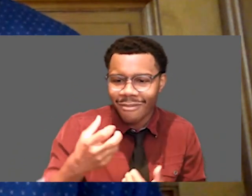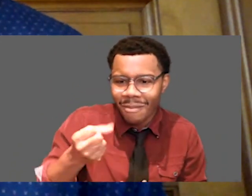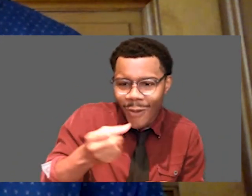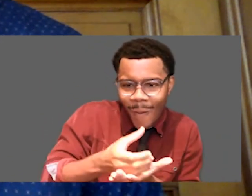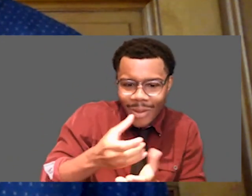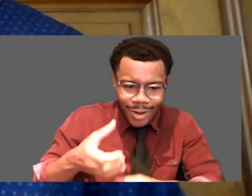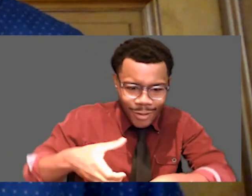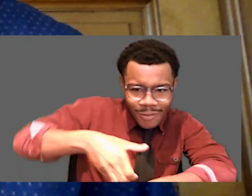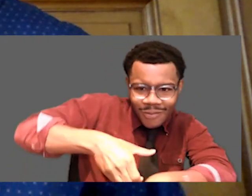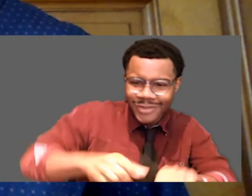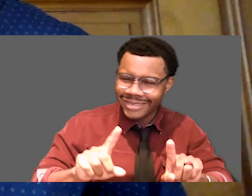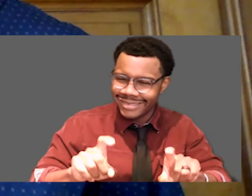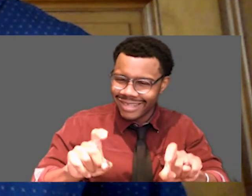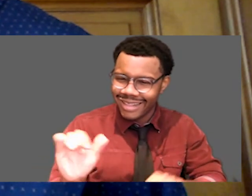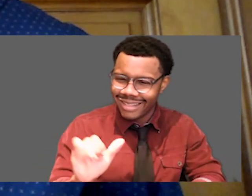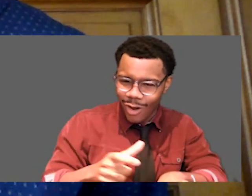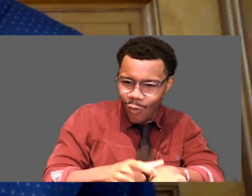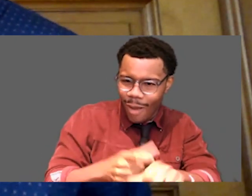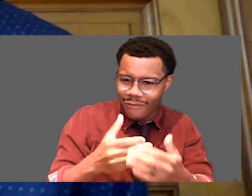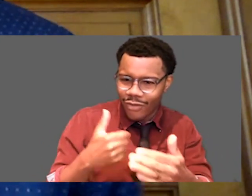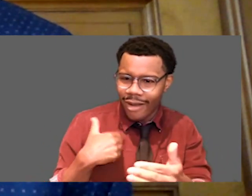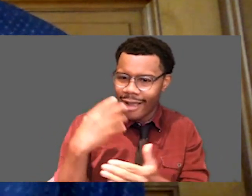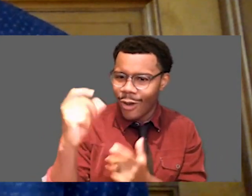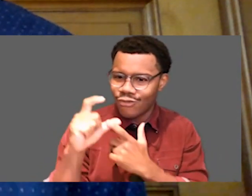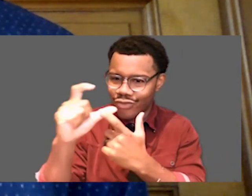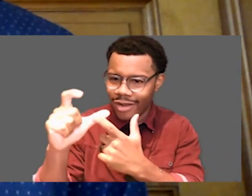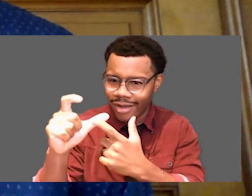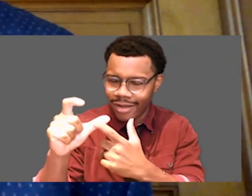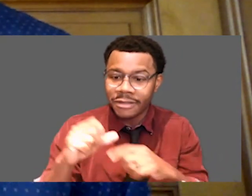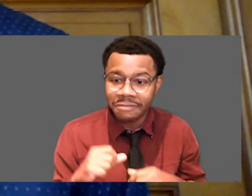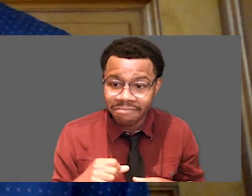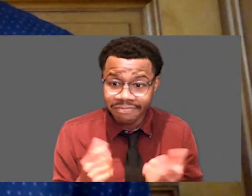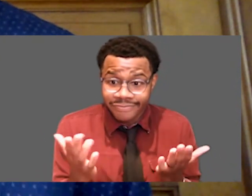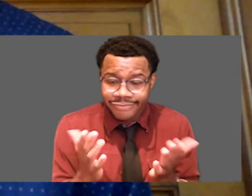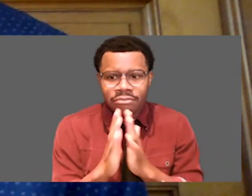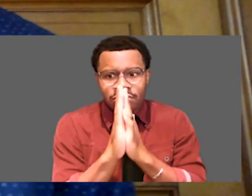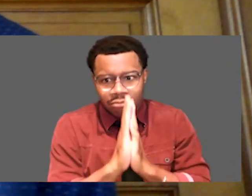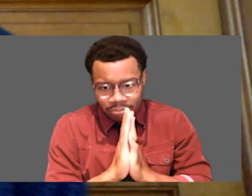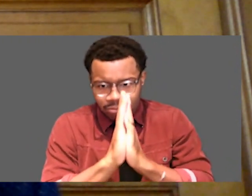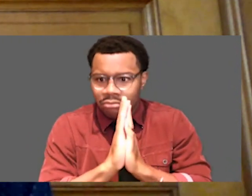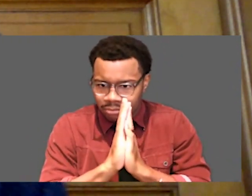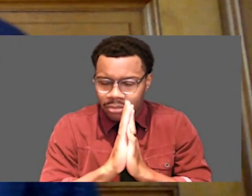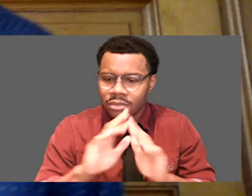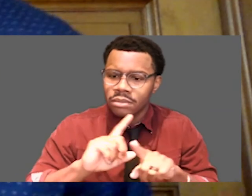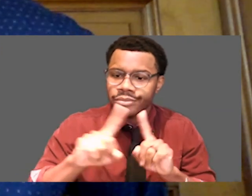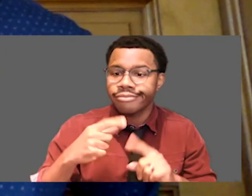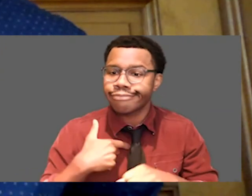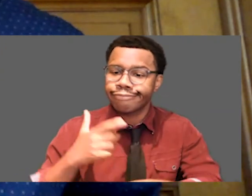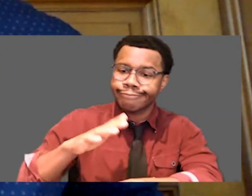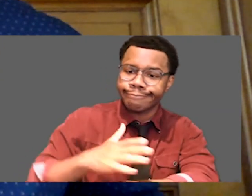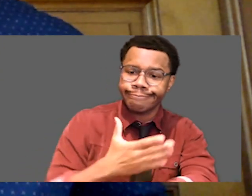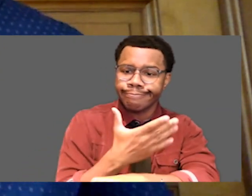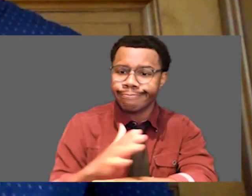like a Rolex before run. Here. Prayer comes too easy, but dead in the middle of him that